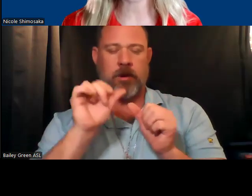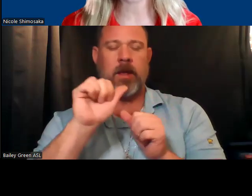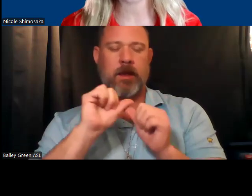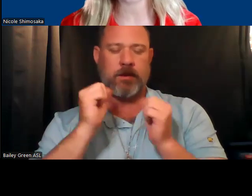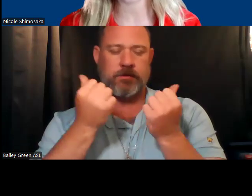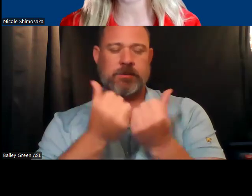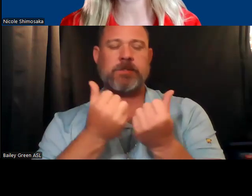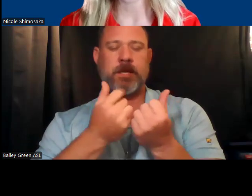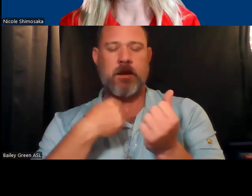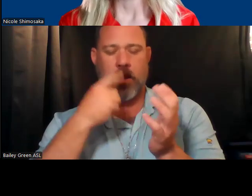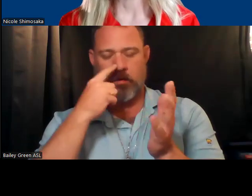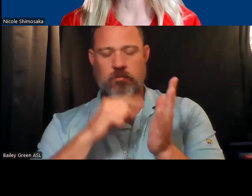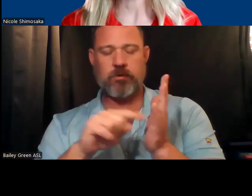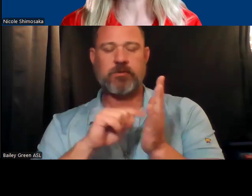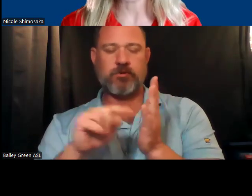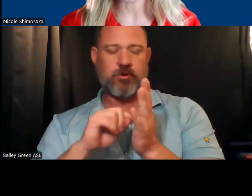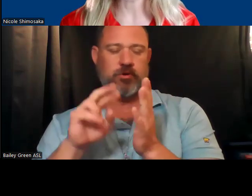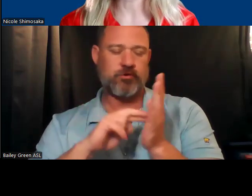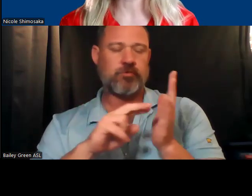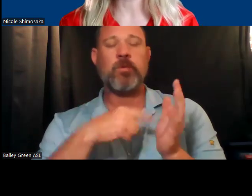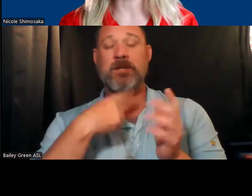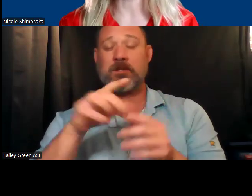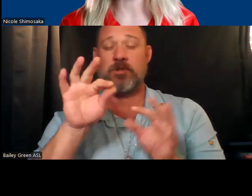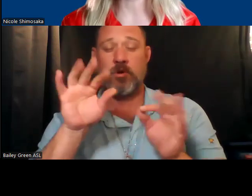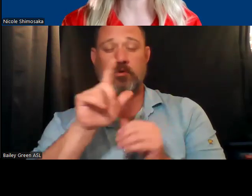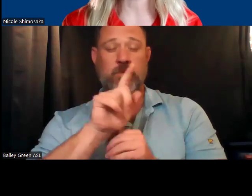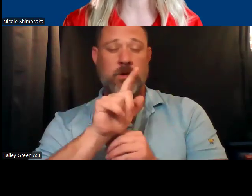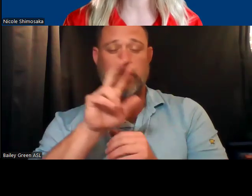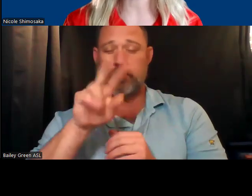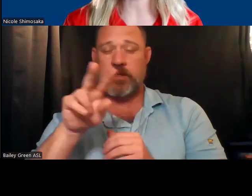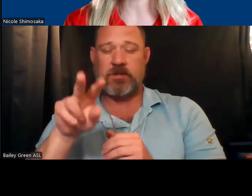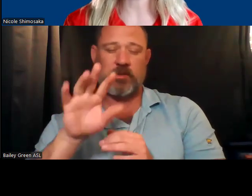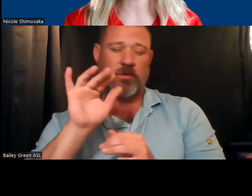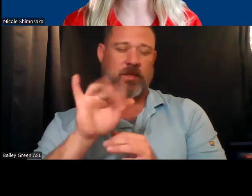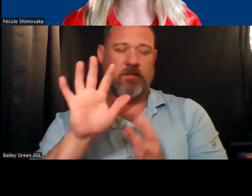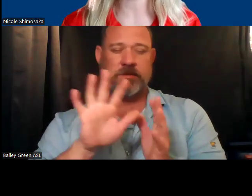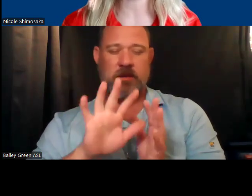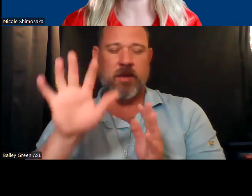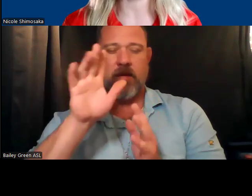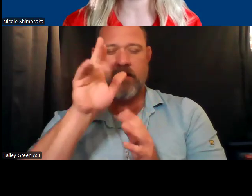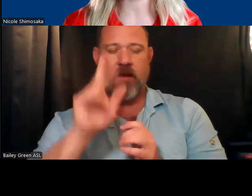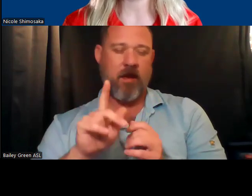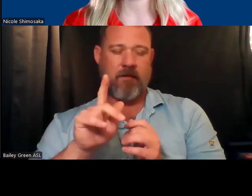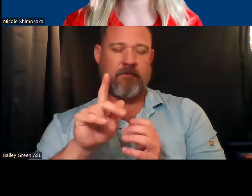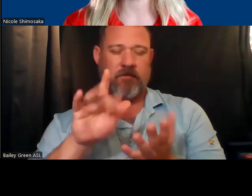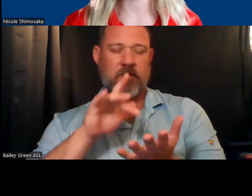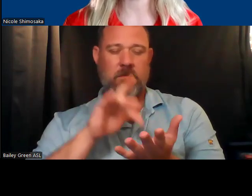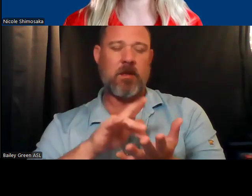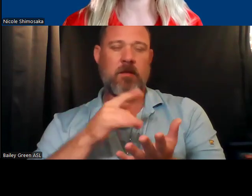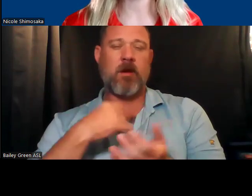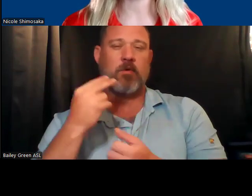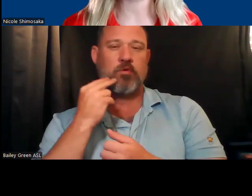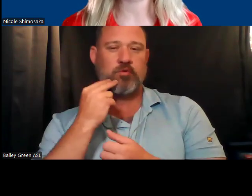our research. We chose 21-22 because that was about halfway through the midpoint of our